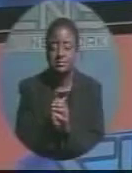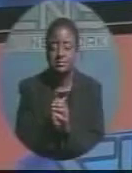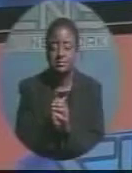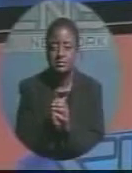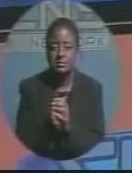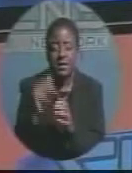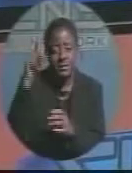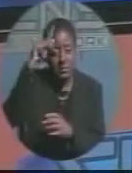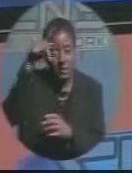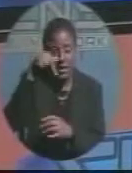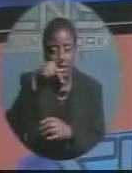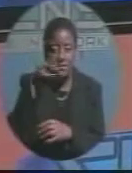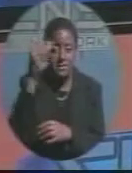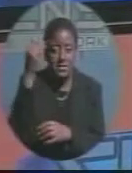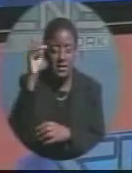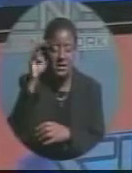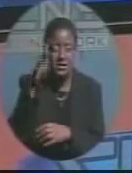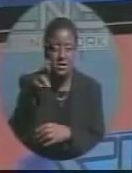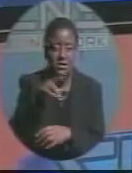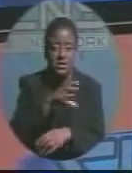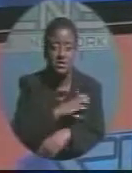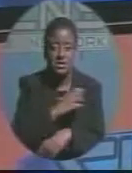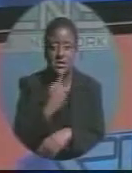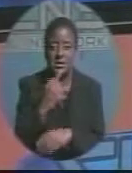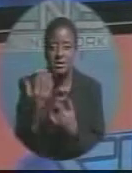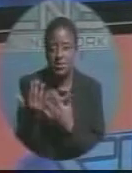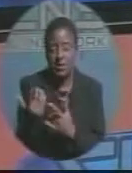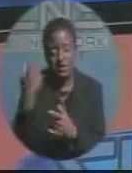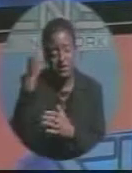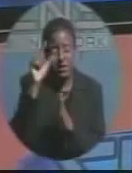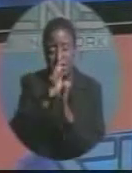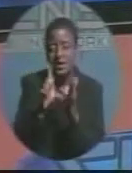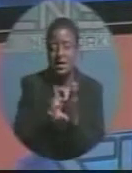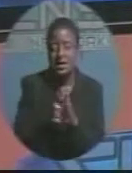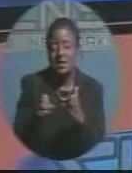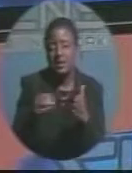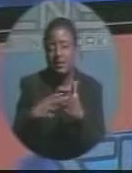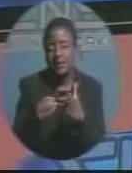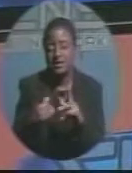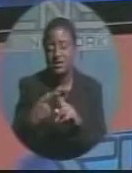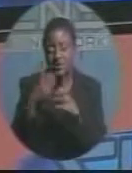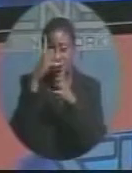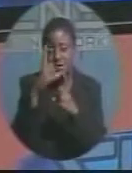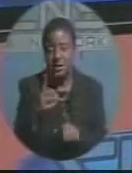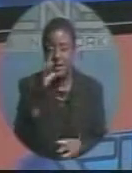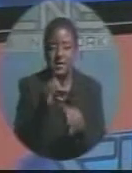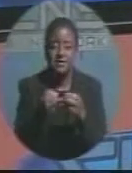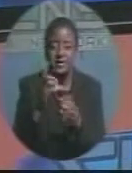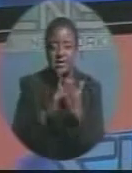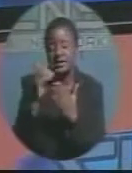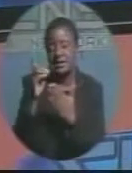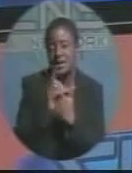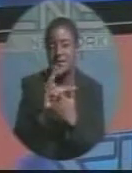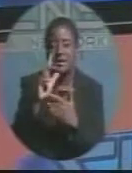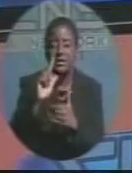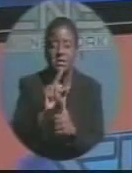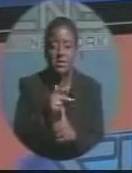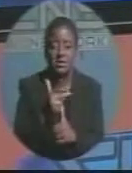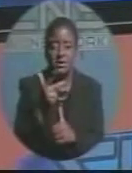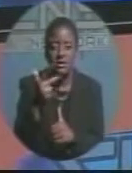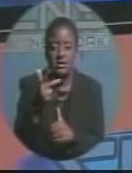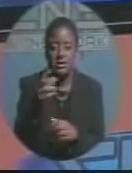Meantime, Prime Minister Christie says he's waiting on legal advice to determine whether or not the December 3rd gambling vote should be